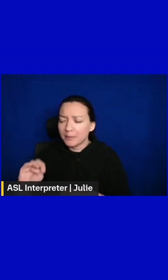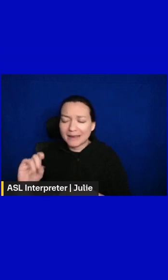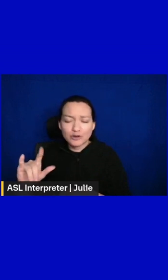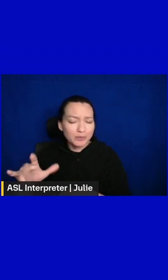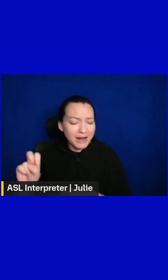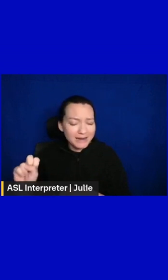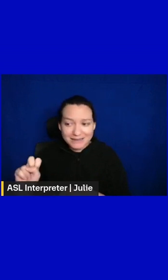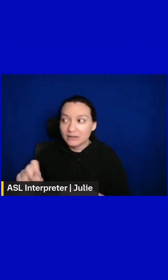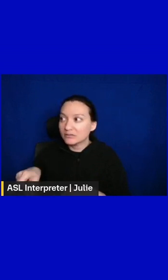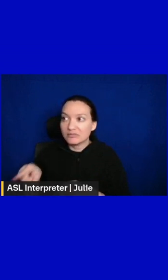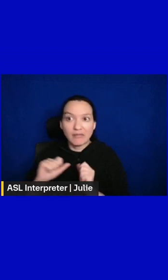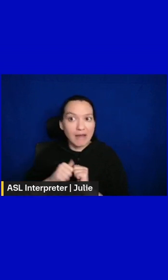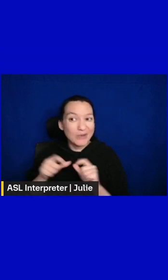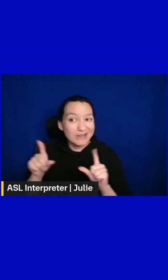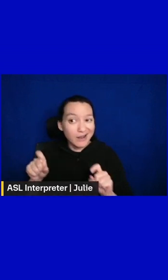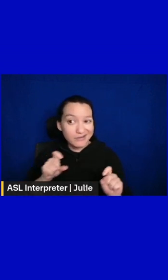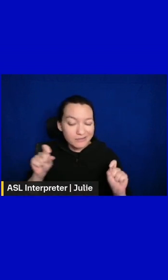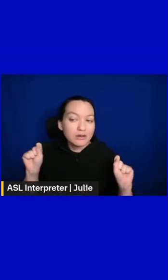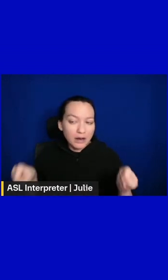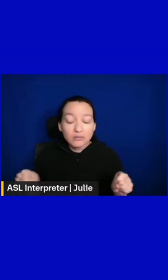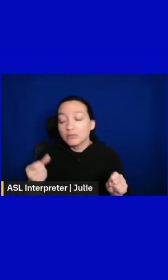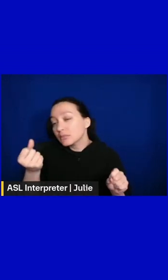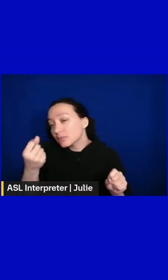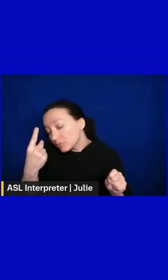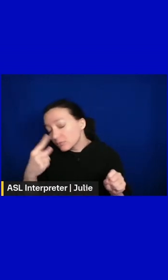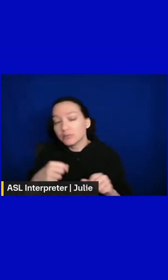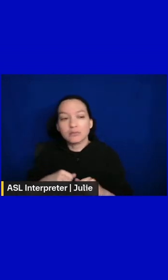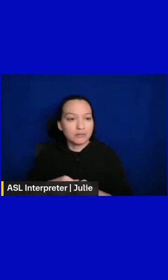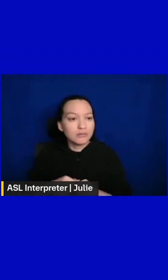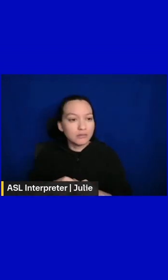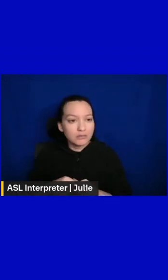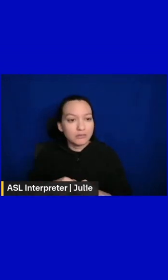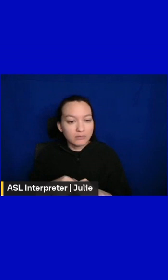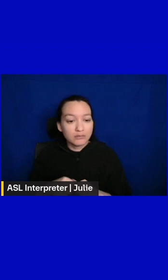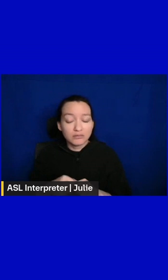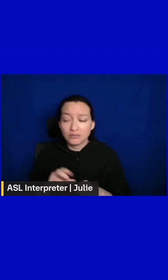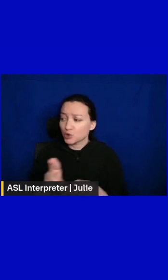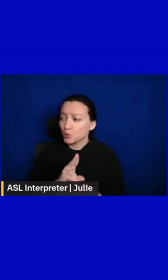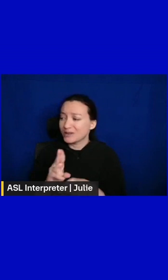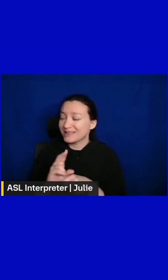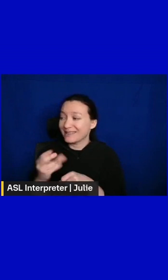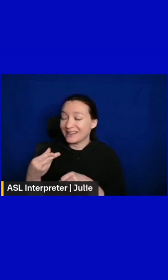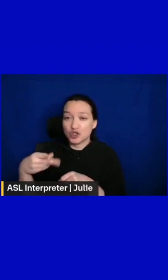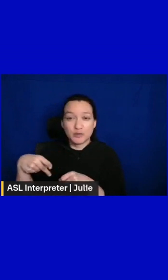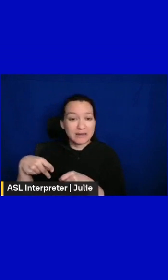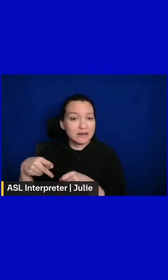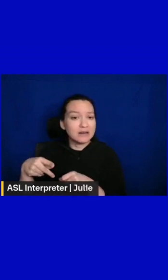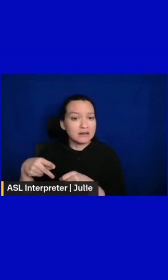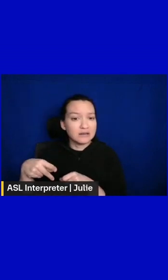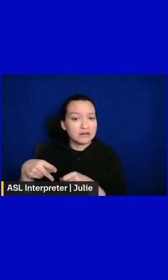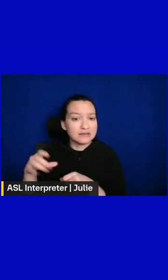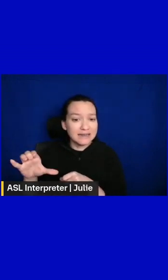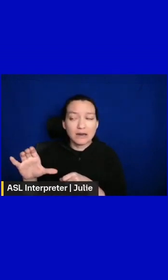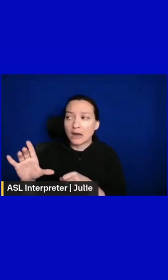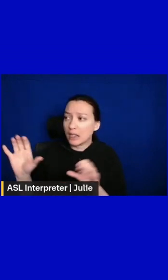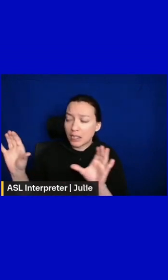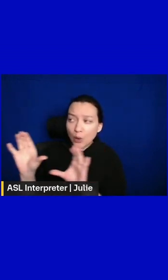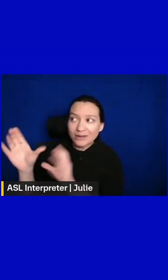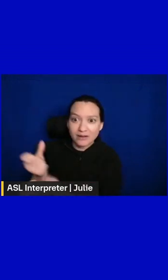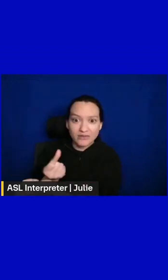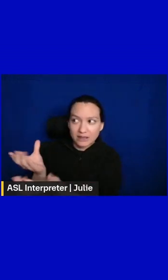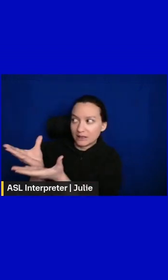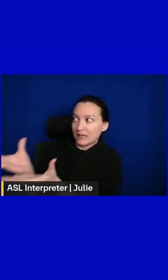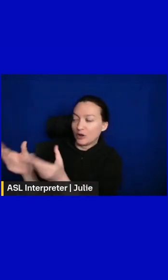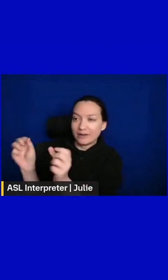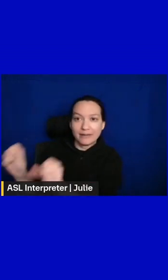way that you would want to test those. Otherwise, leveraging the HCP cloud, because that's where everything's at, we can